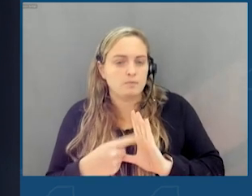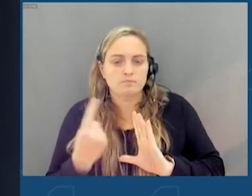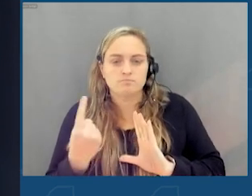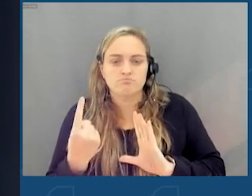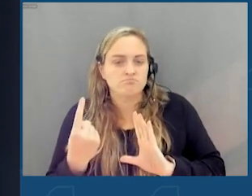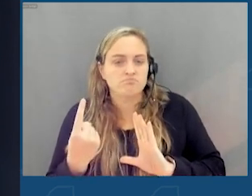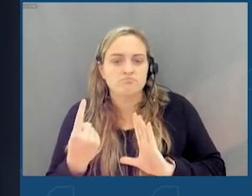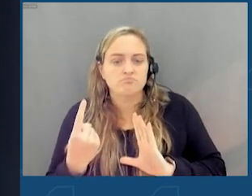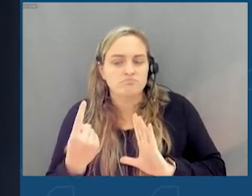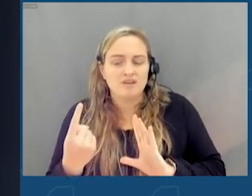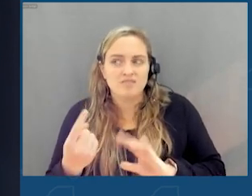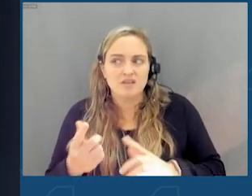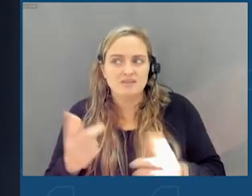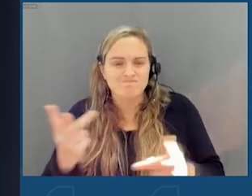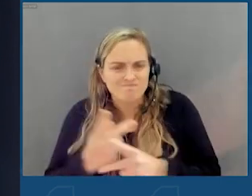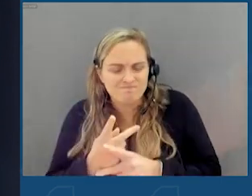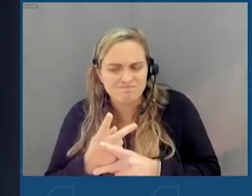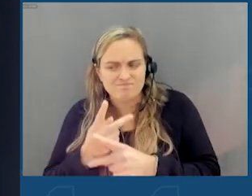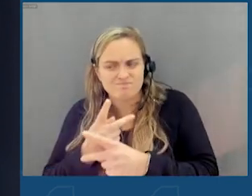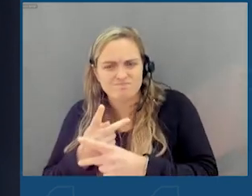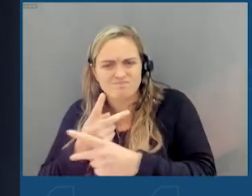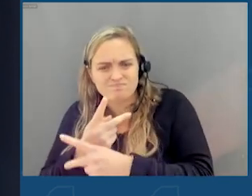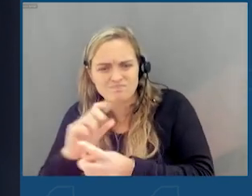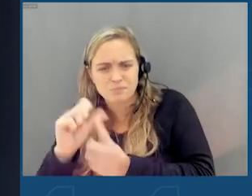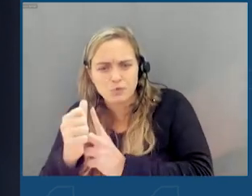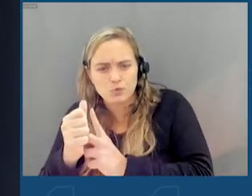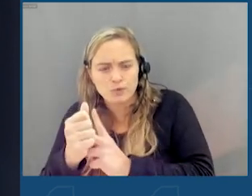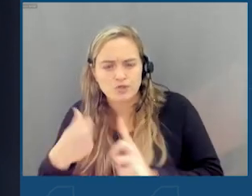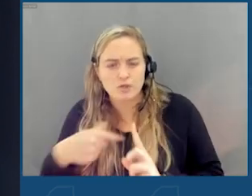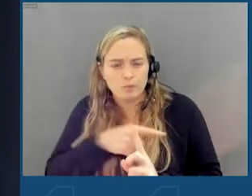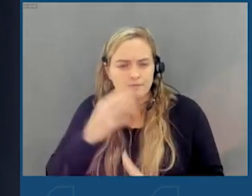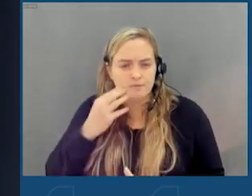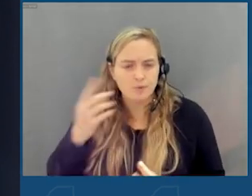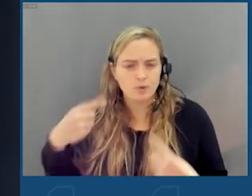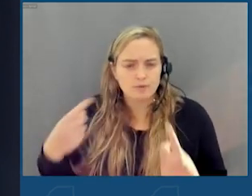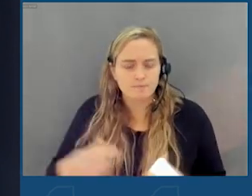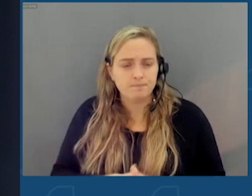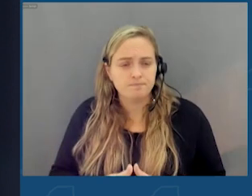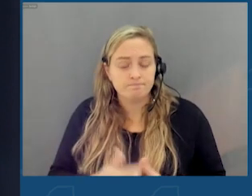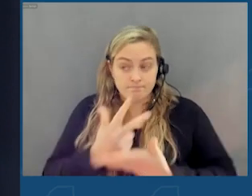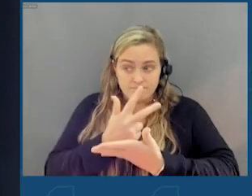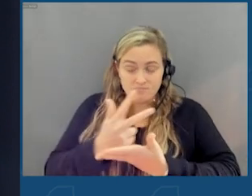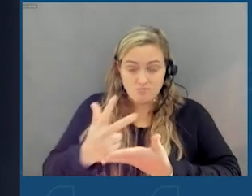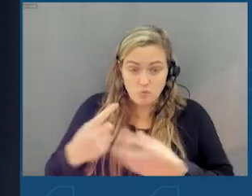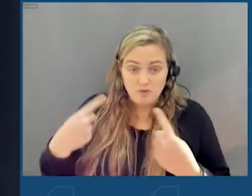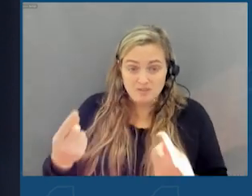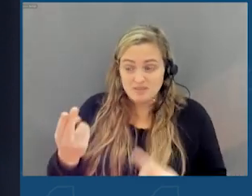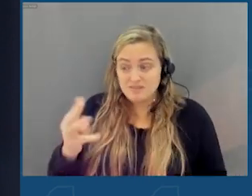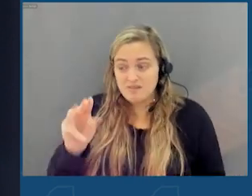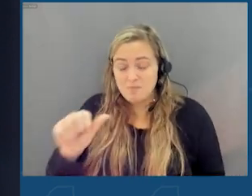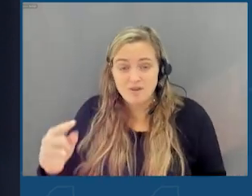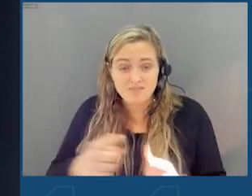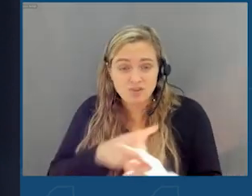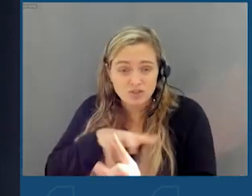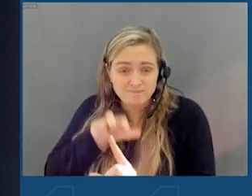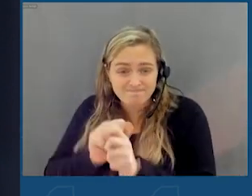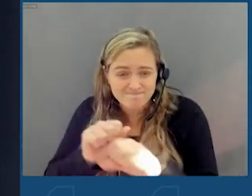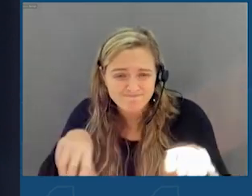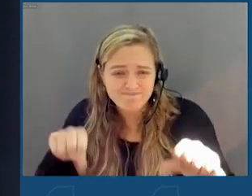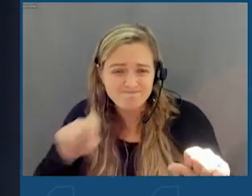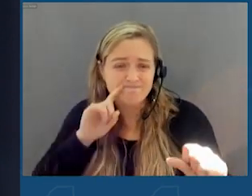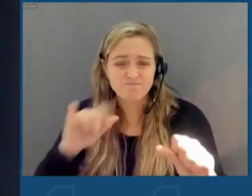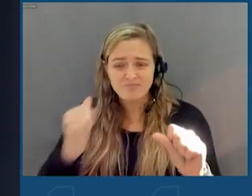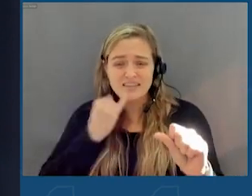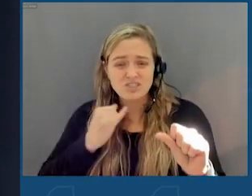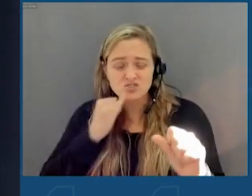escalating incidences that our state has faced. In the 3 weeks since Hamas first attacked Israel,